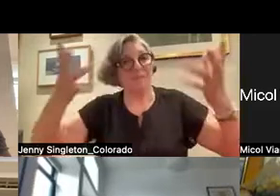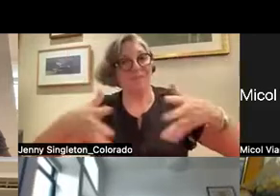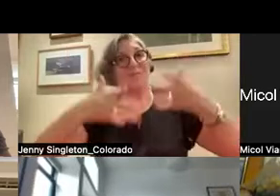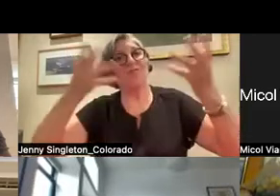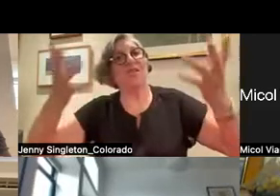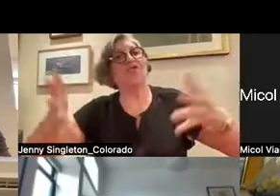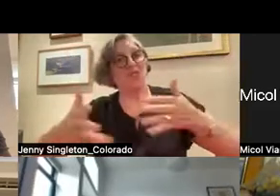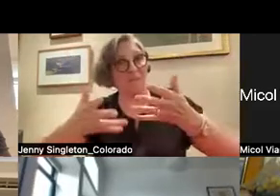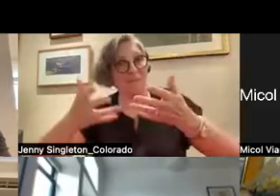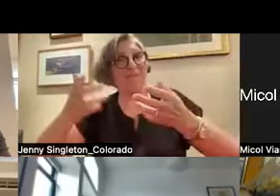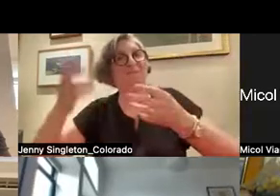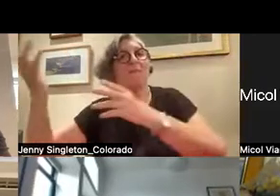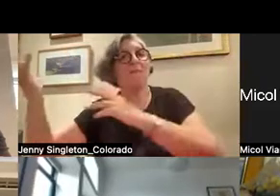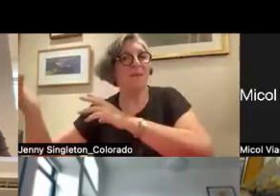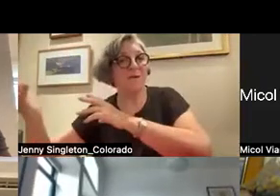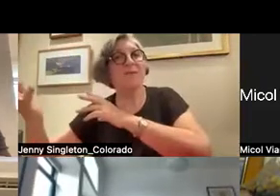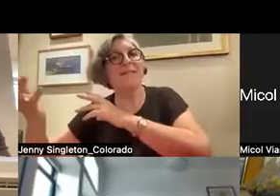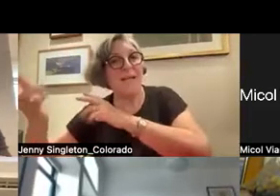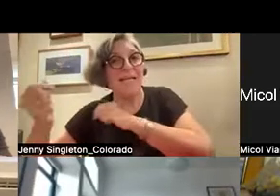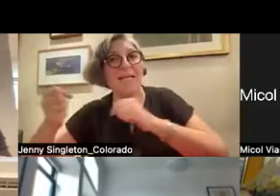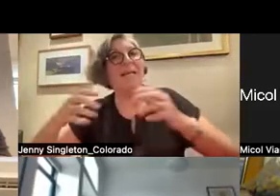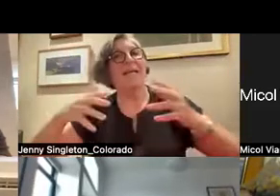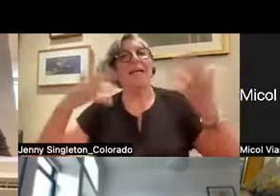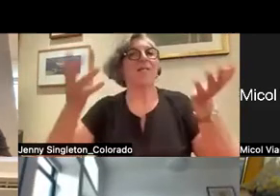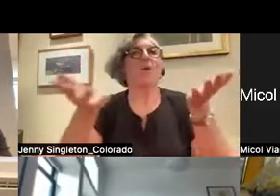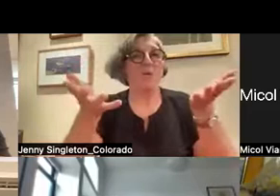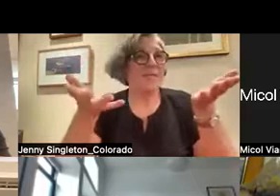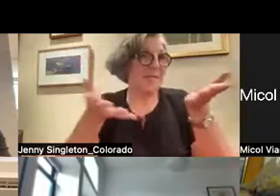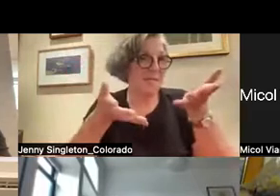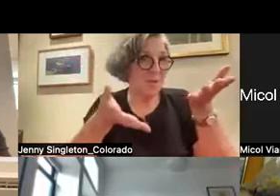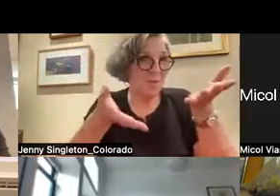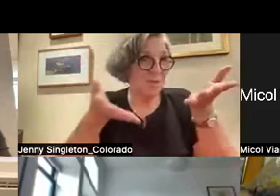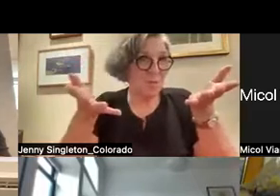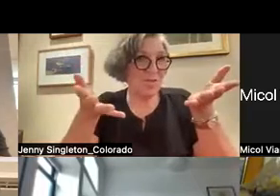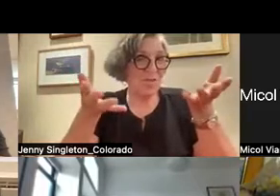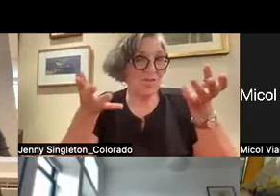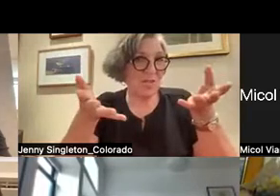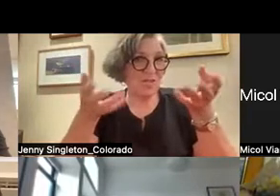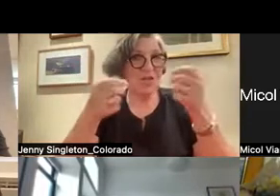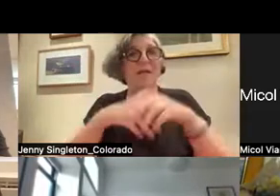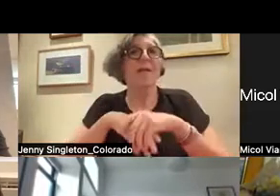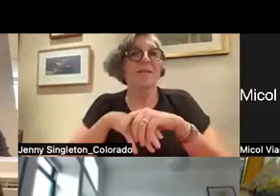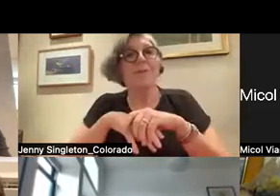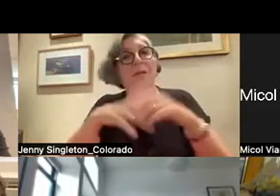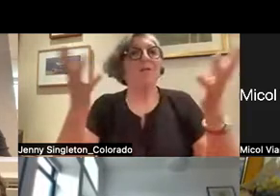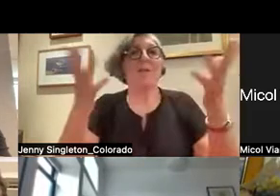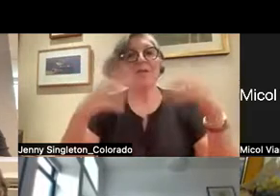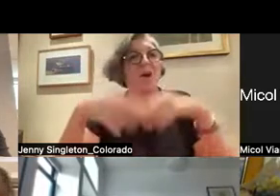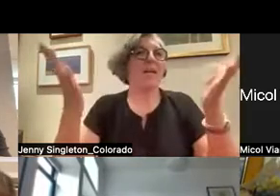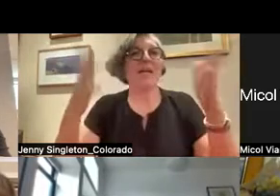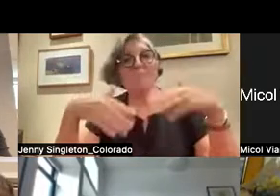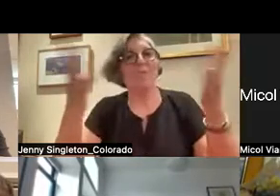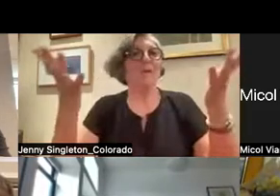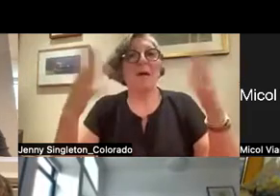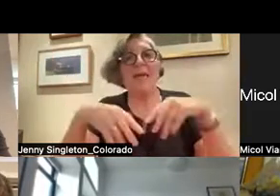vestigial gestures from the early signing is what we see as co-speech gesture. So, if I'm